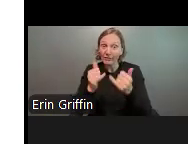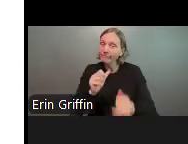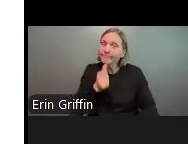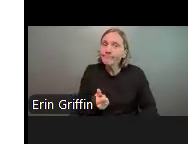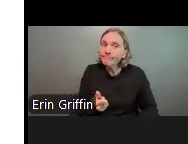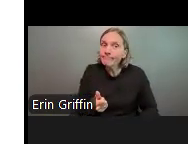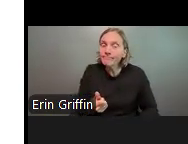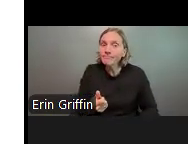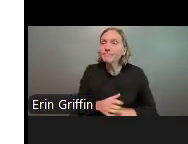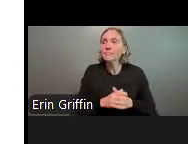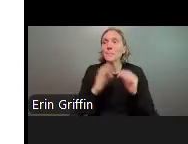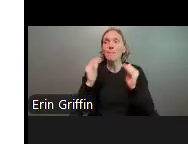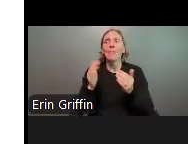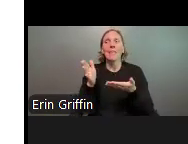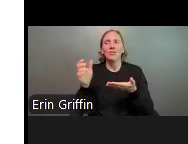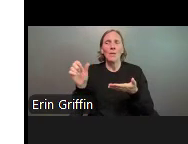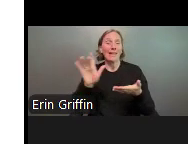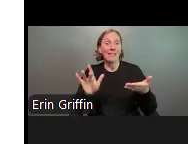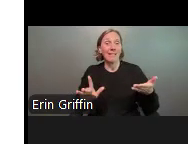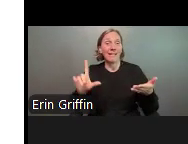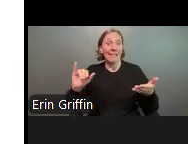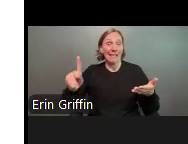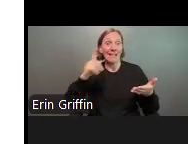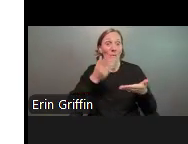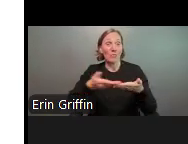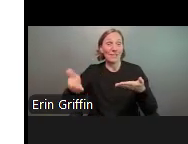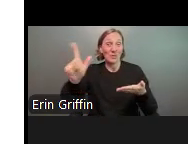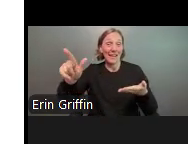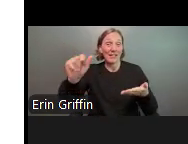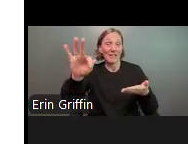there's some resources for you to dive into later. Next slide, please.